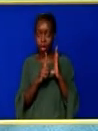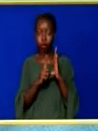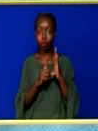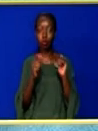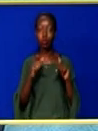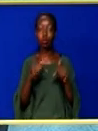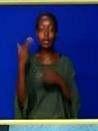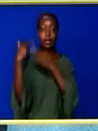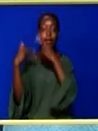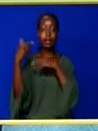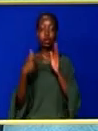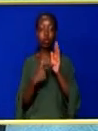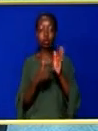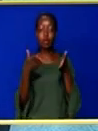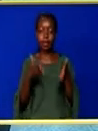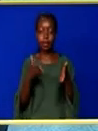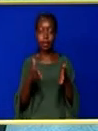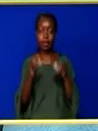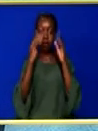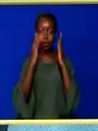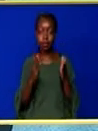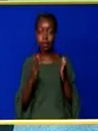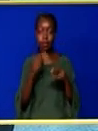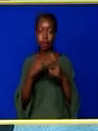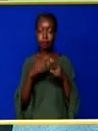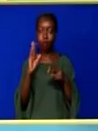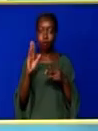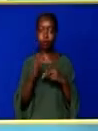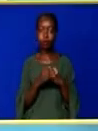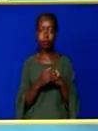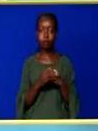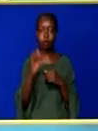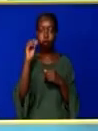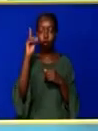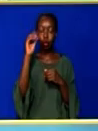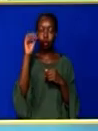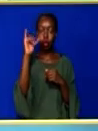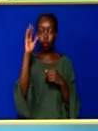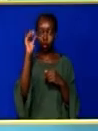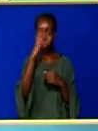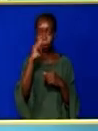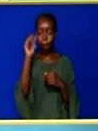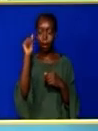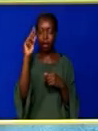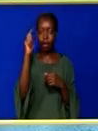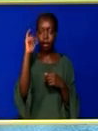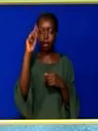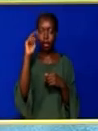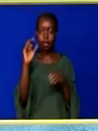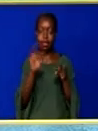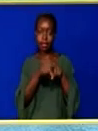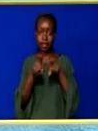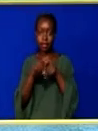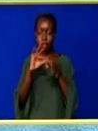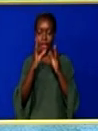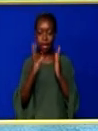the history show here. And of course Mwalimu was, your name kindly? Mr. Odoyo or Martin Odoyo. Martin Odoyo. Yes. And of course sign language